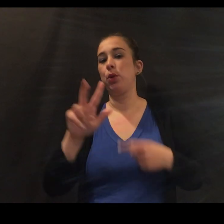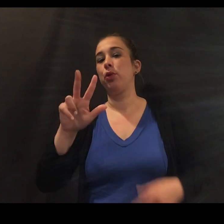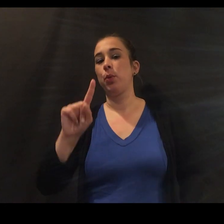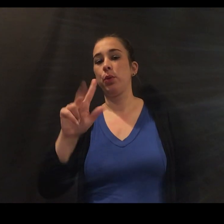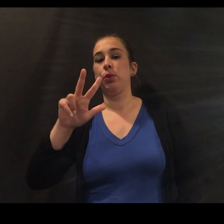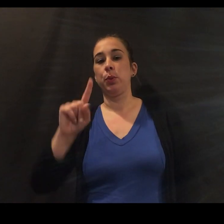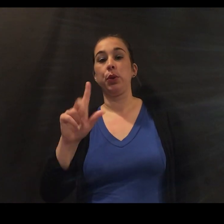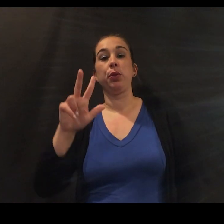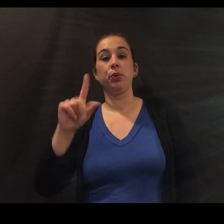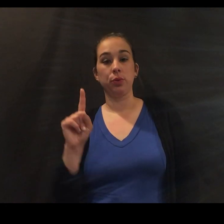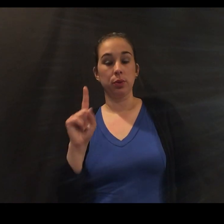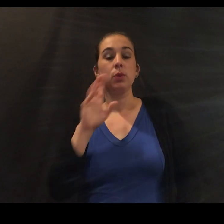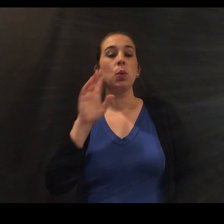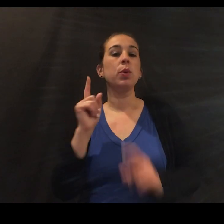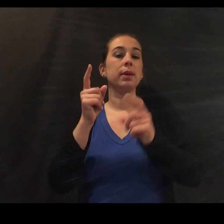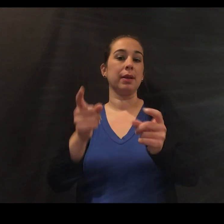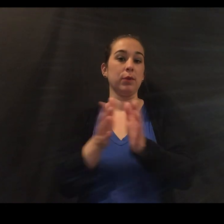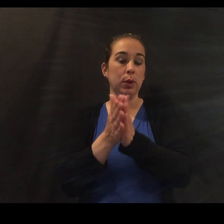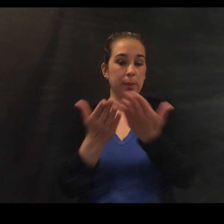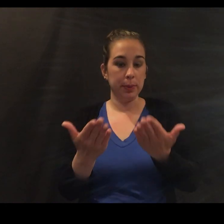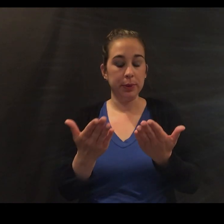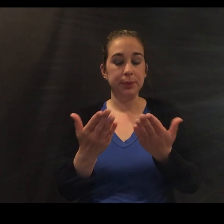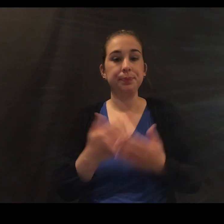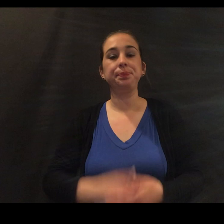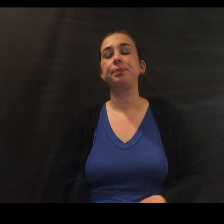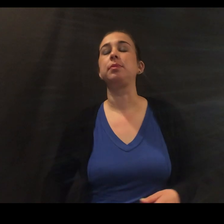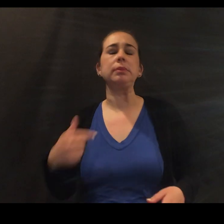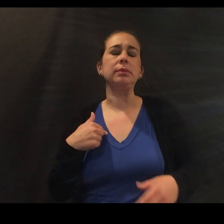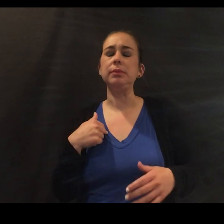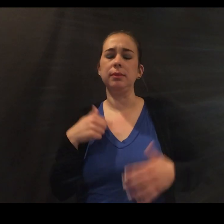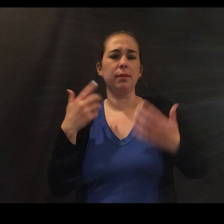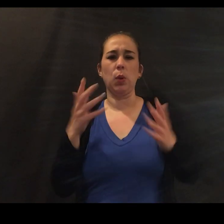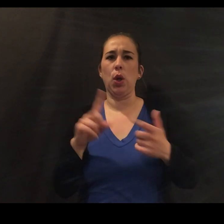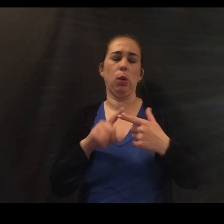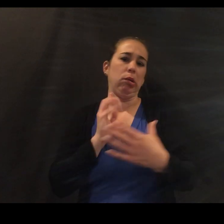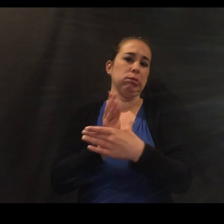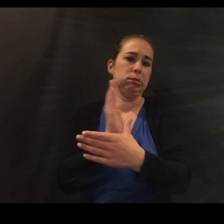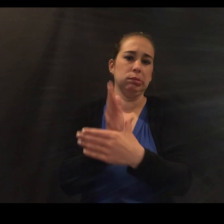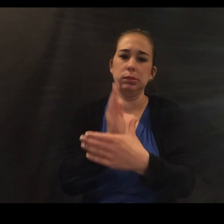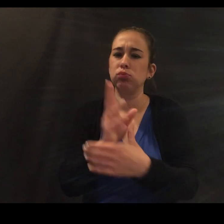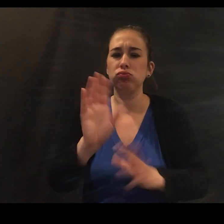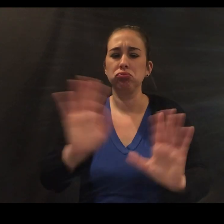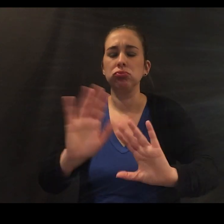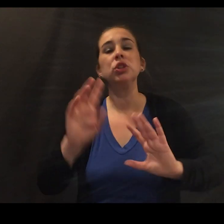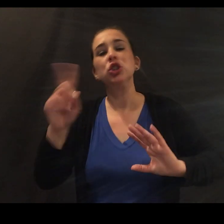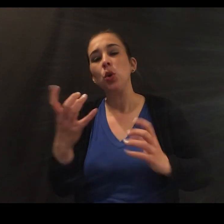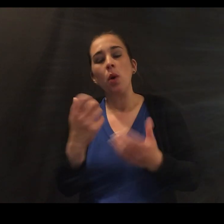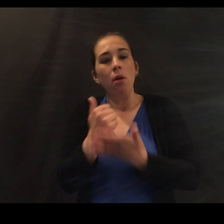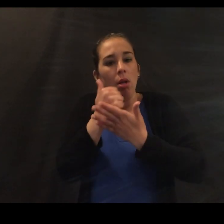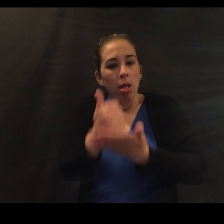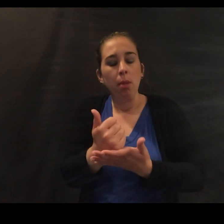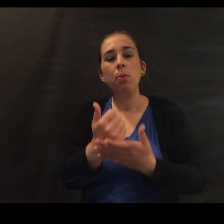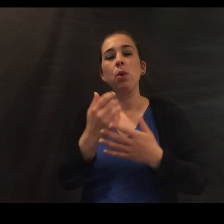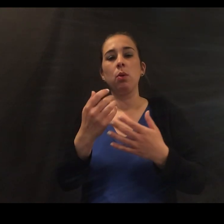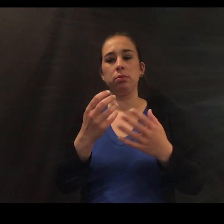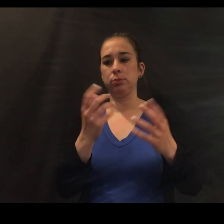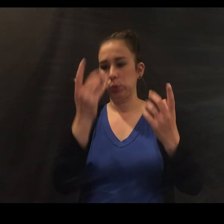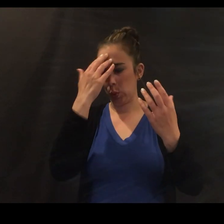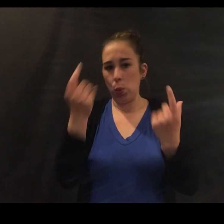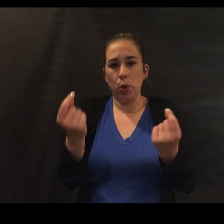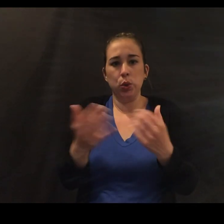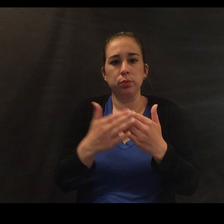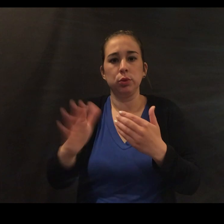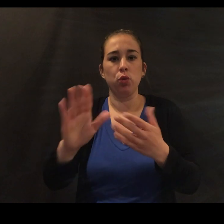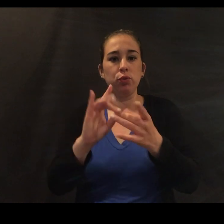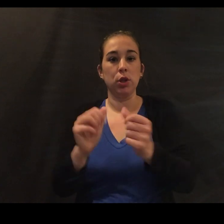we'll get this book in your hand. We're not here to bug you, bother you. We want to help you get started in your relationship with Jesus. So again, new